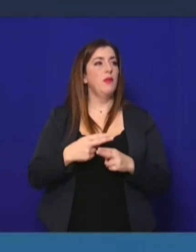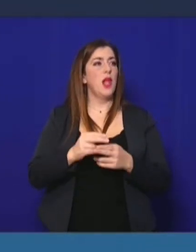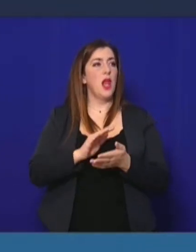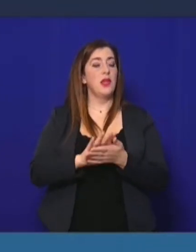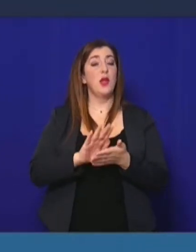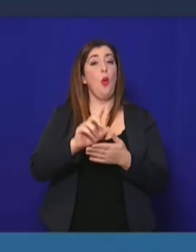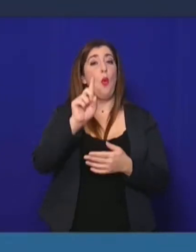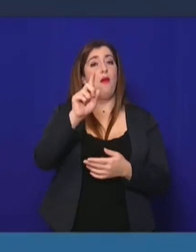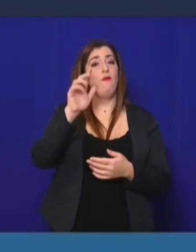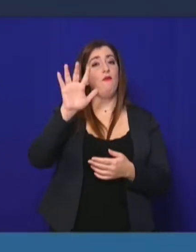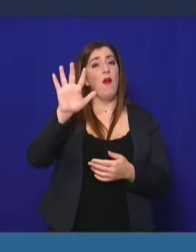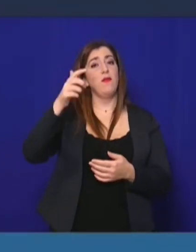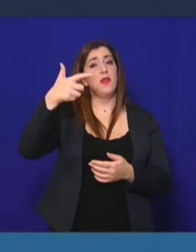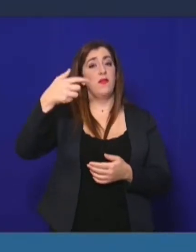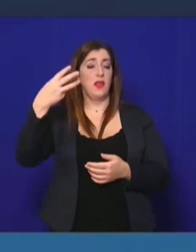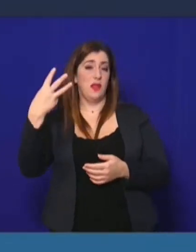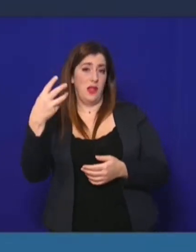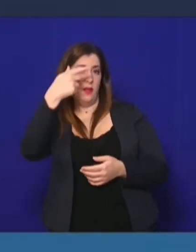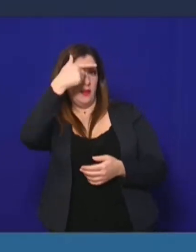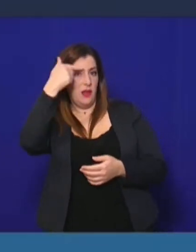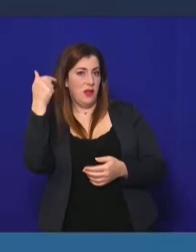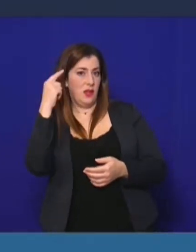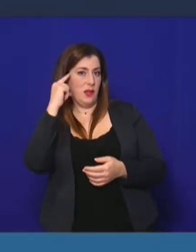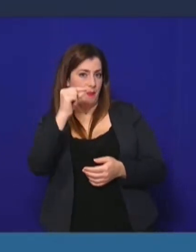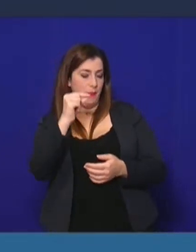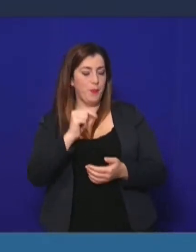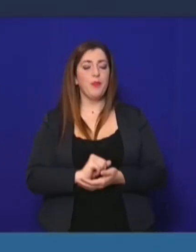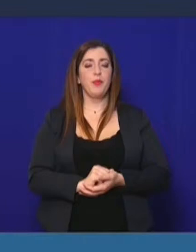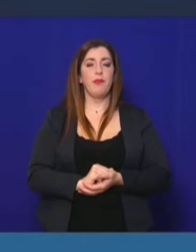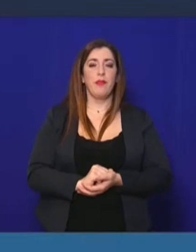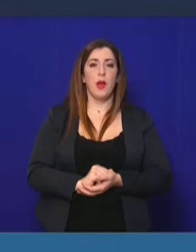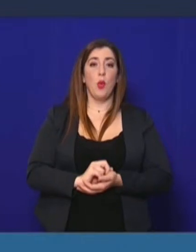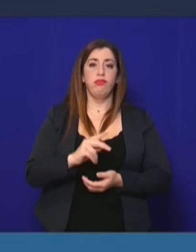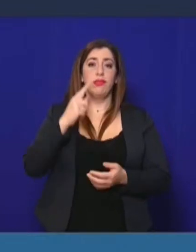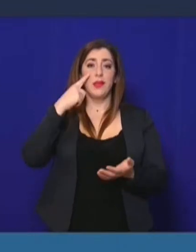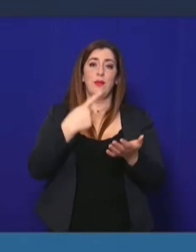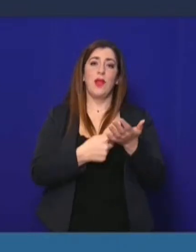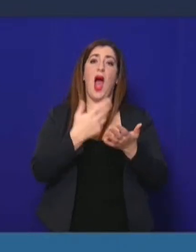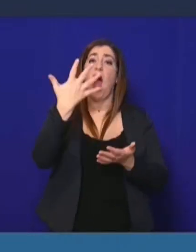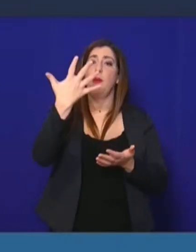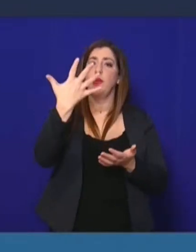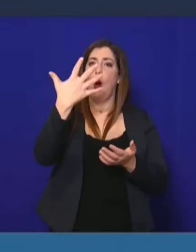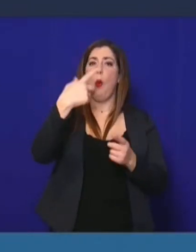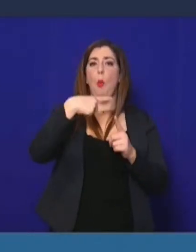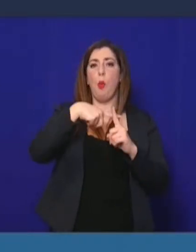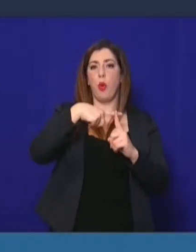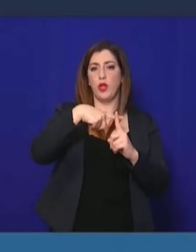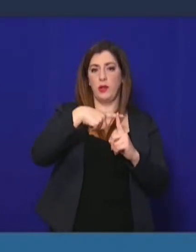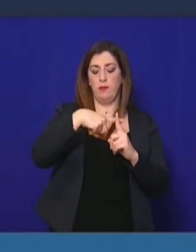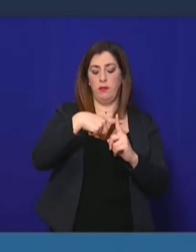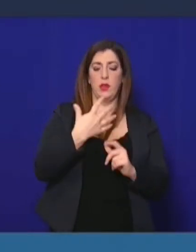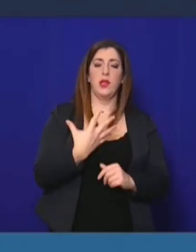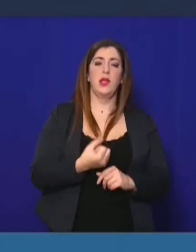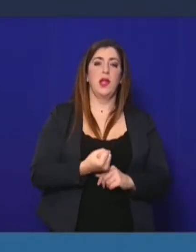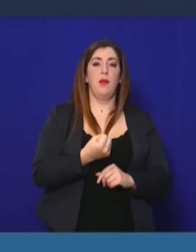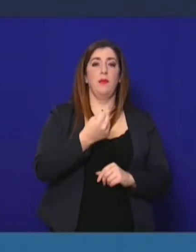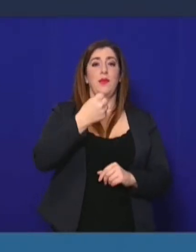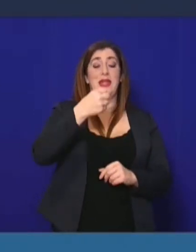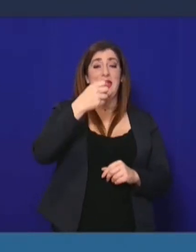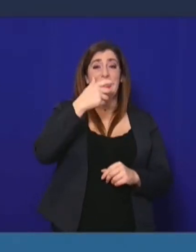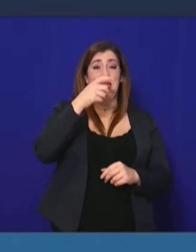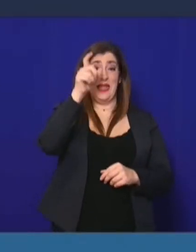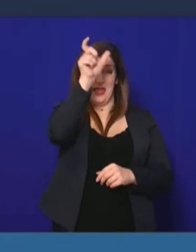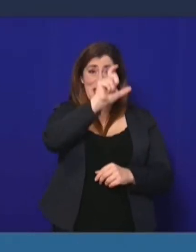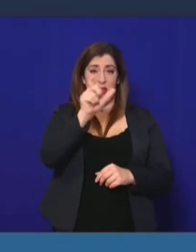test. U minn hawn sibna 5 każijiet li kienu pożittivi. Dawn kellna mill-Italja, mill-Awstrija